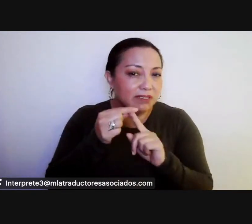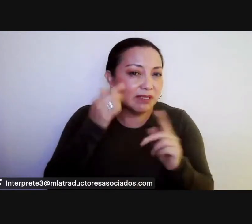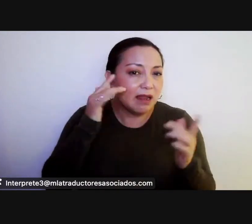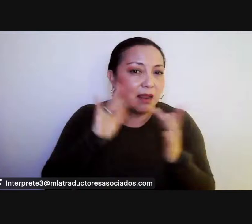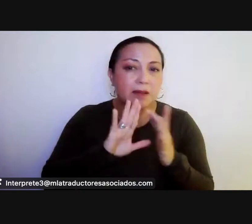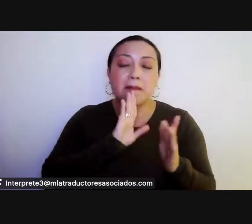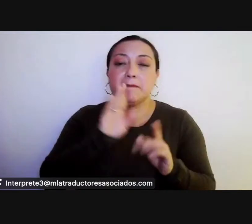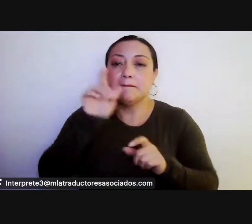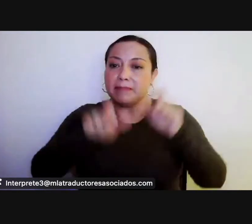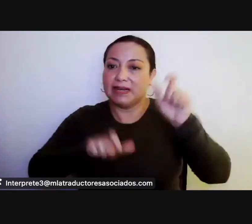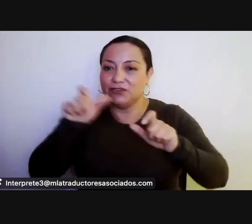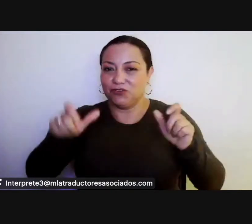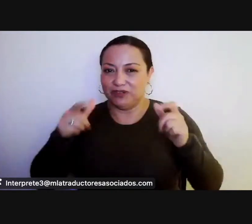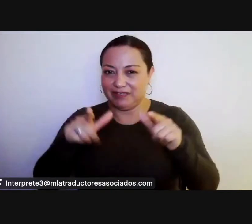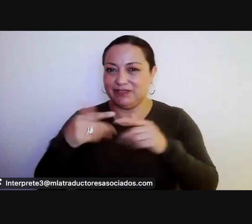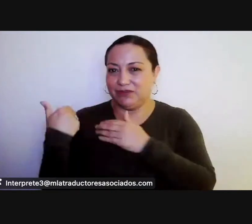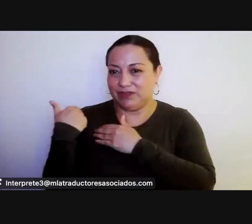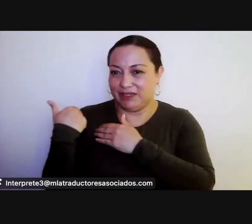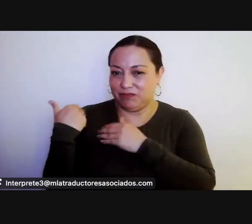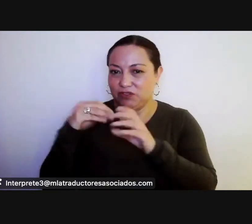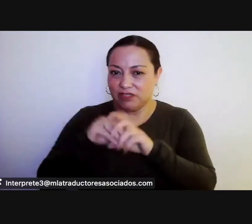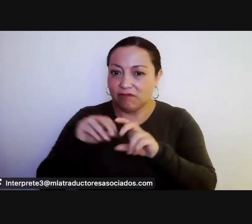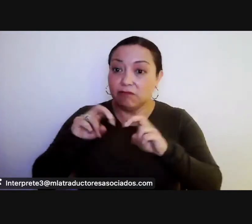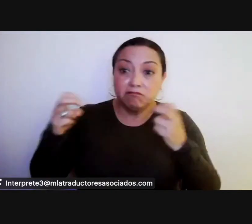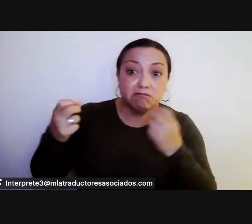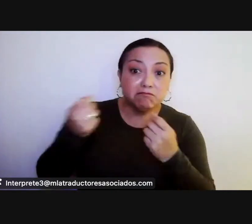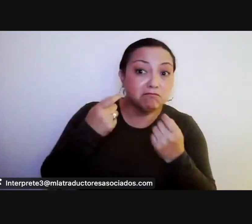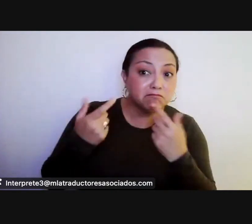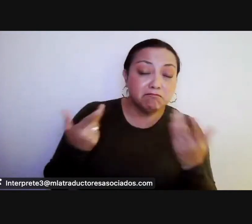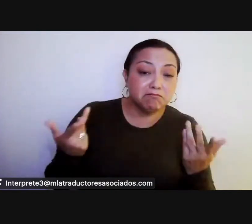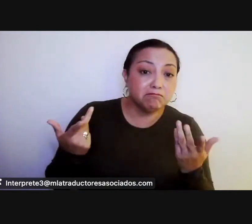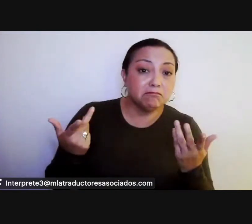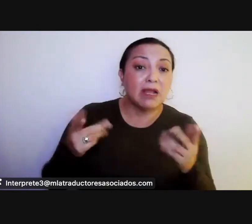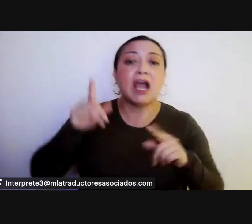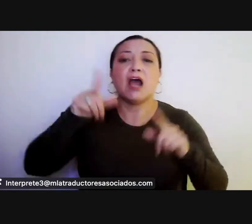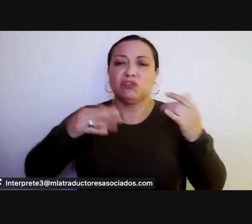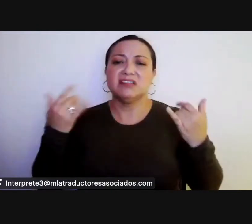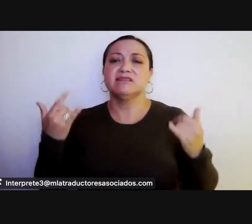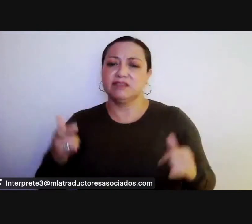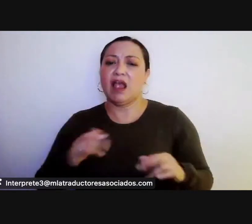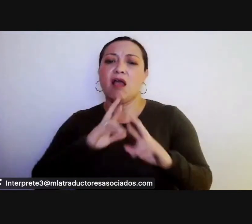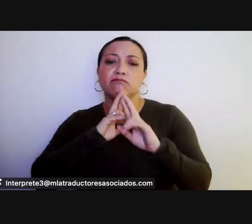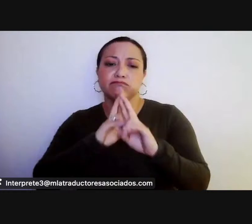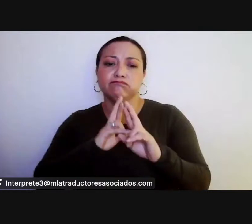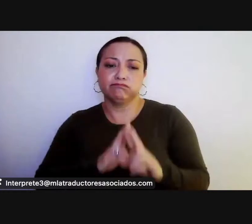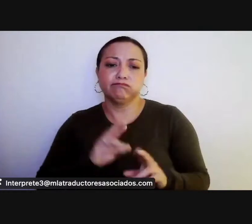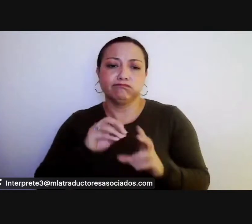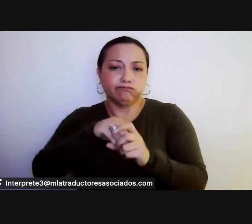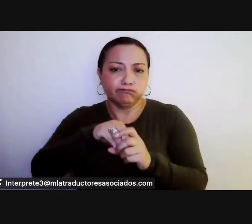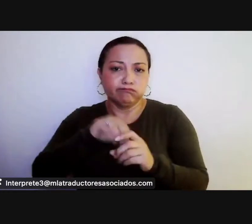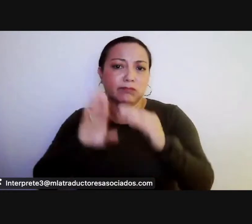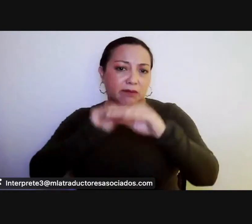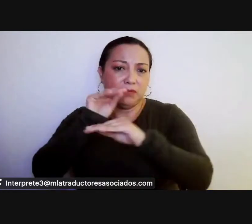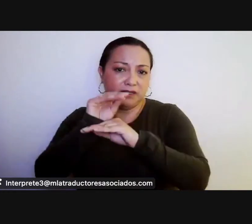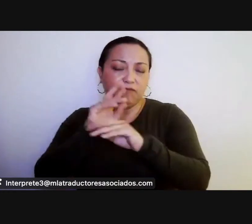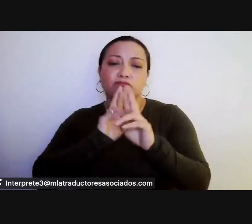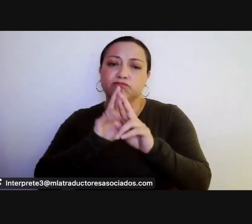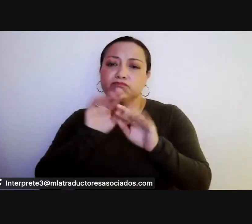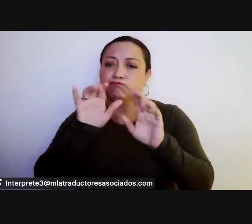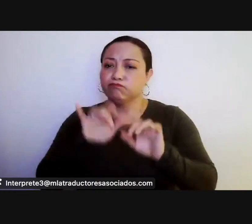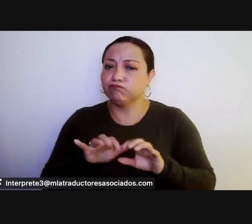specific question to our panelists, some of those have already been answered in the